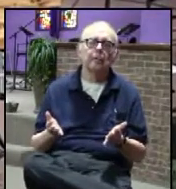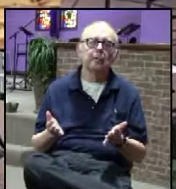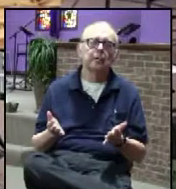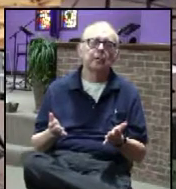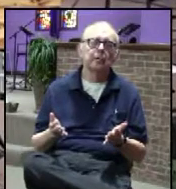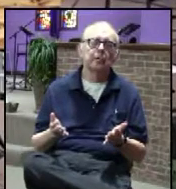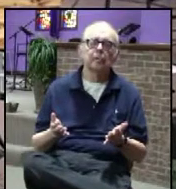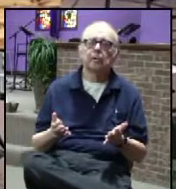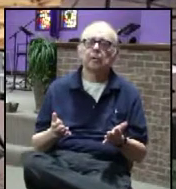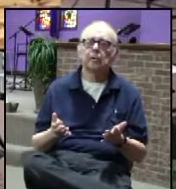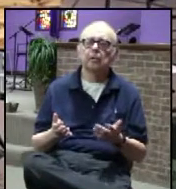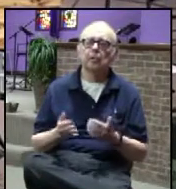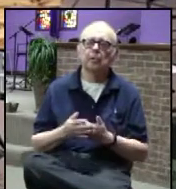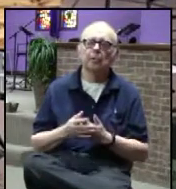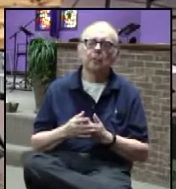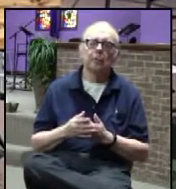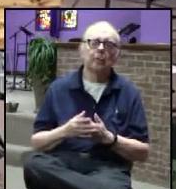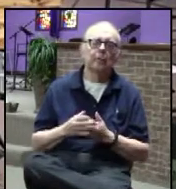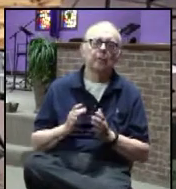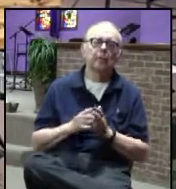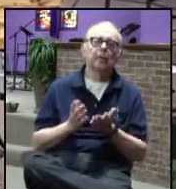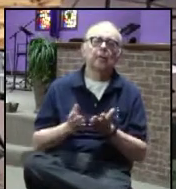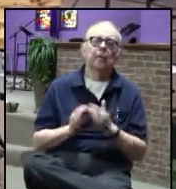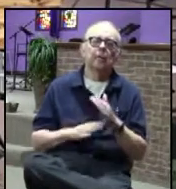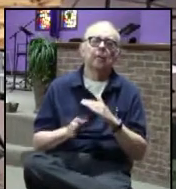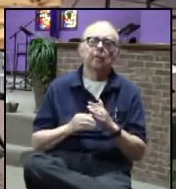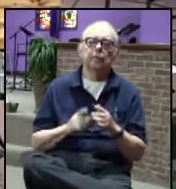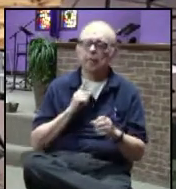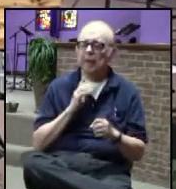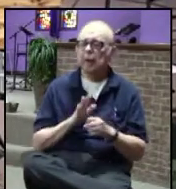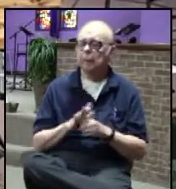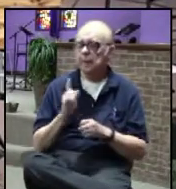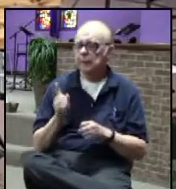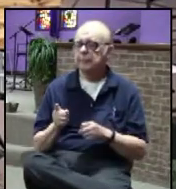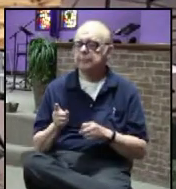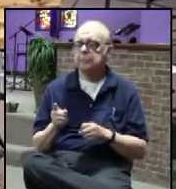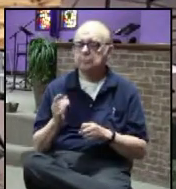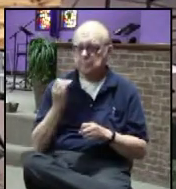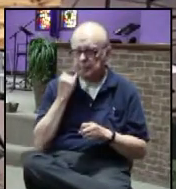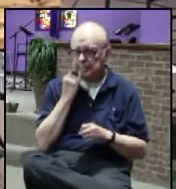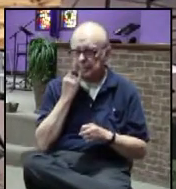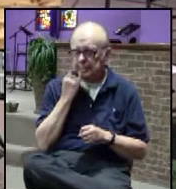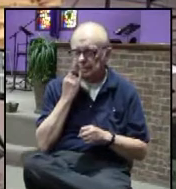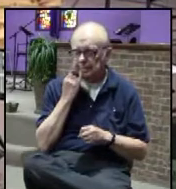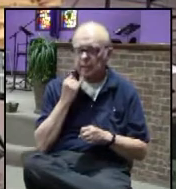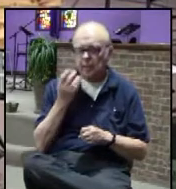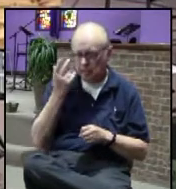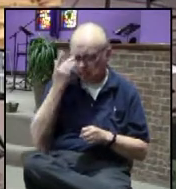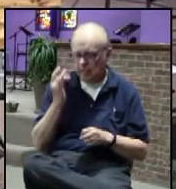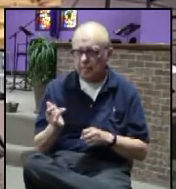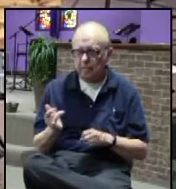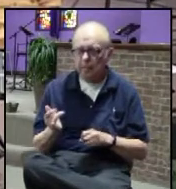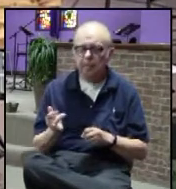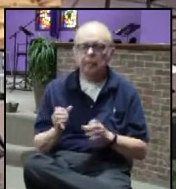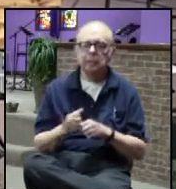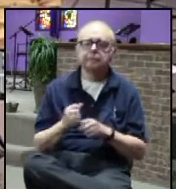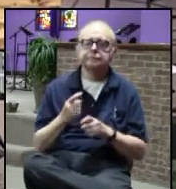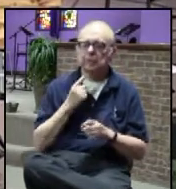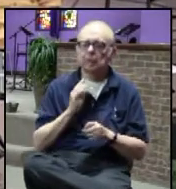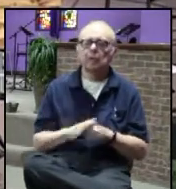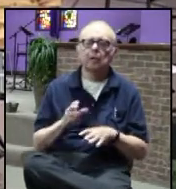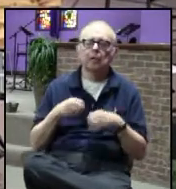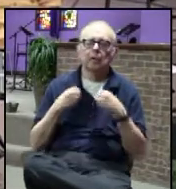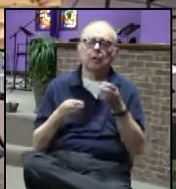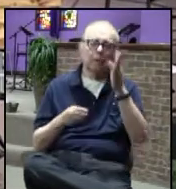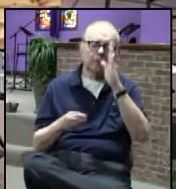Zippo. The Bible says that basically you make a commitment. If it's a quarter, you make a commitment that I'm going to